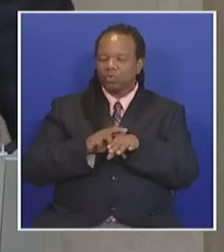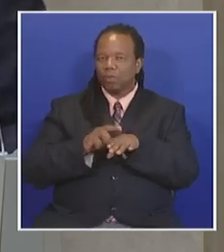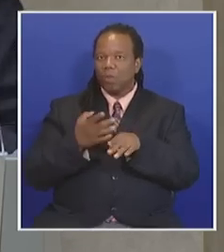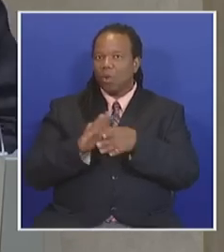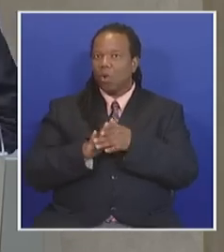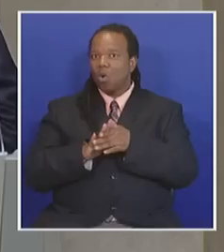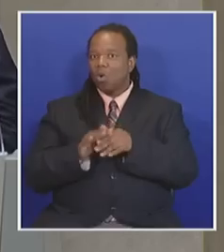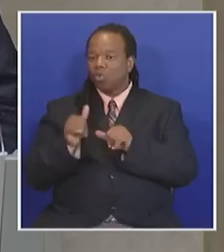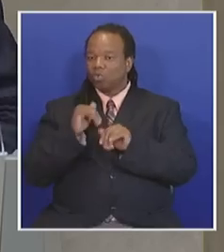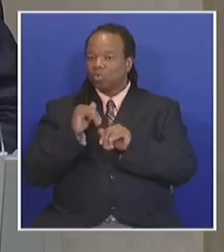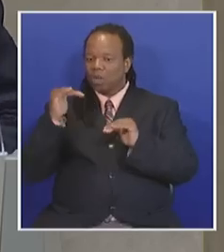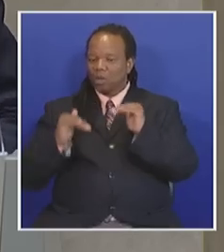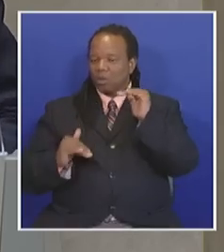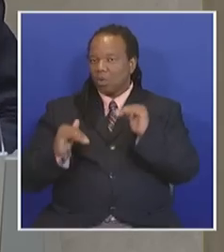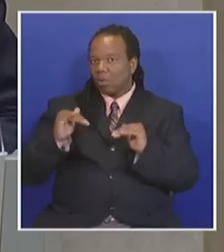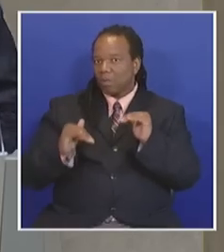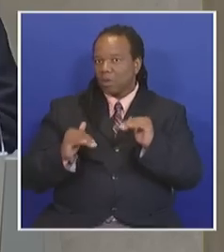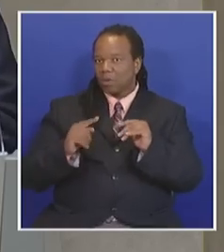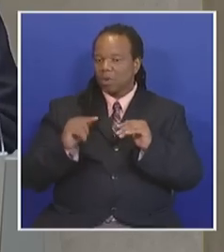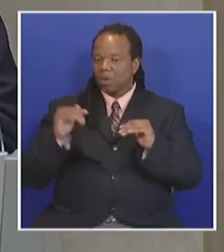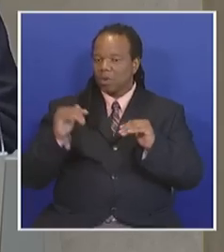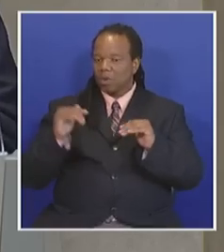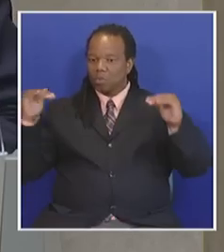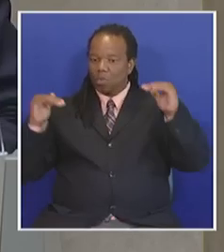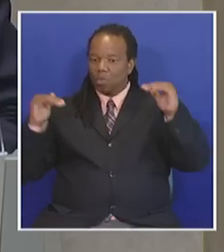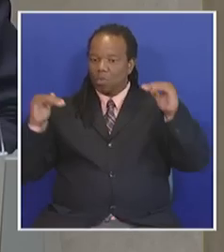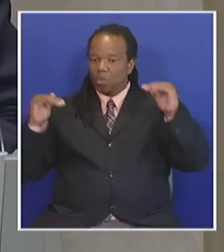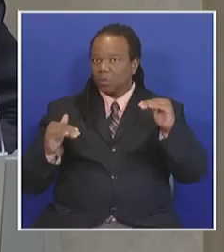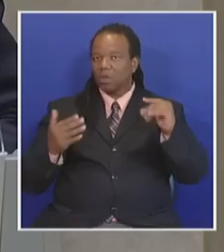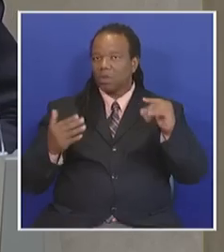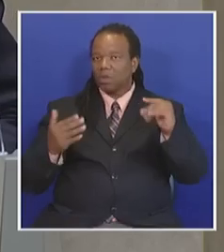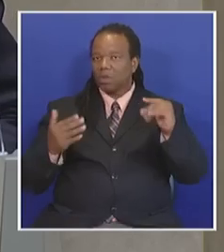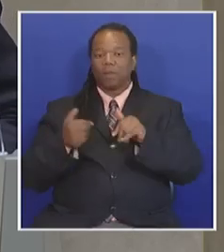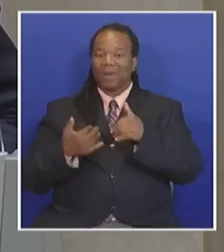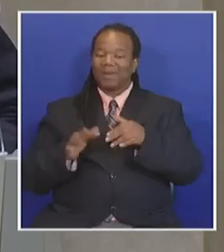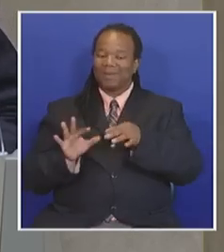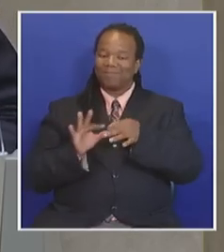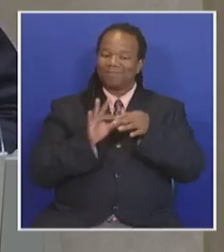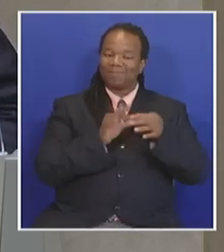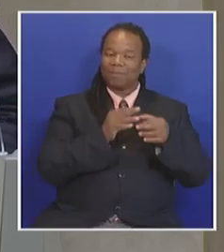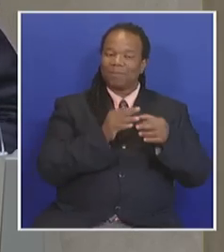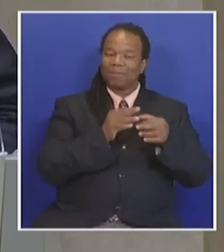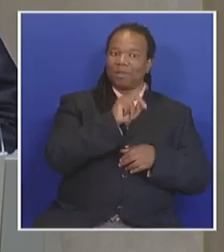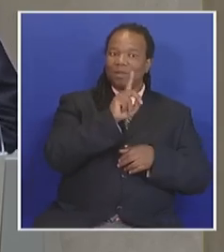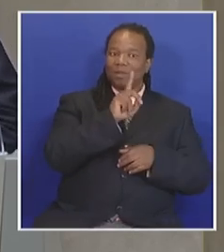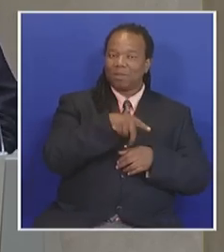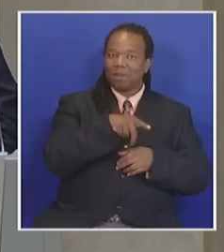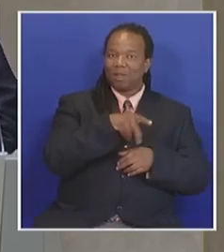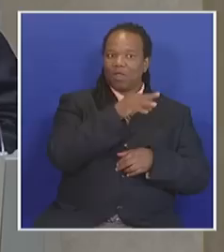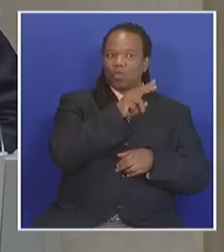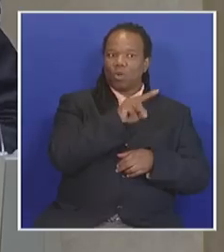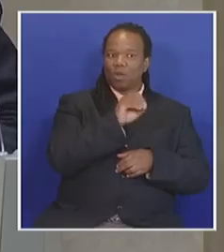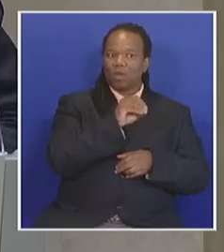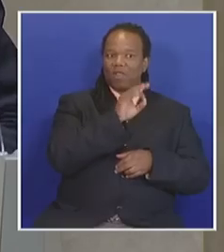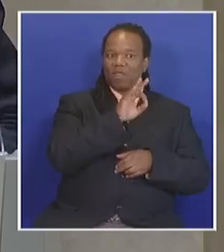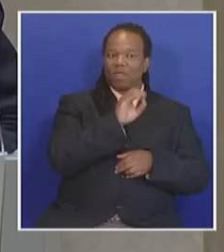inequalities as outlined in the National Development Plan 2030, strengthening our